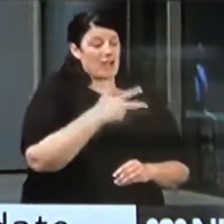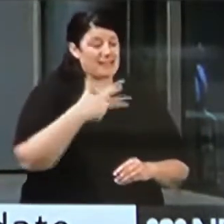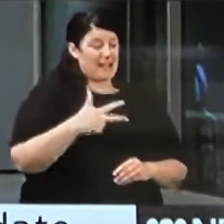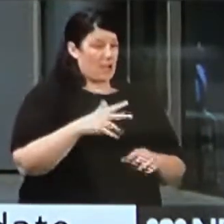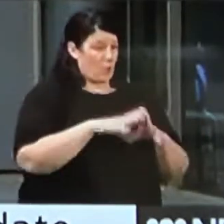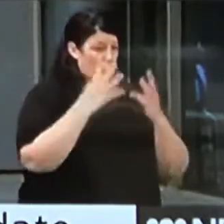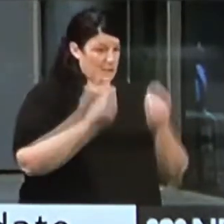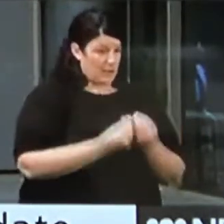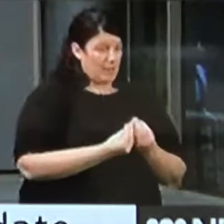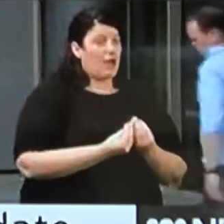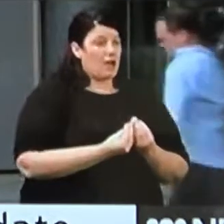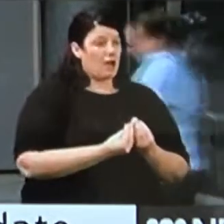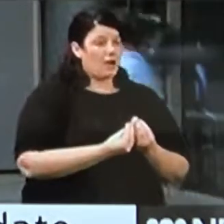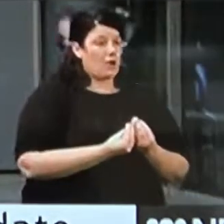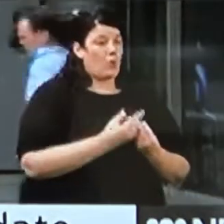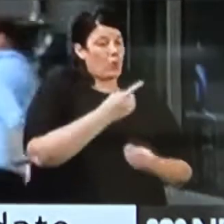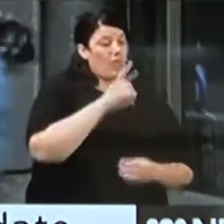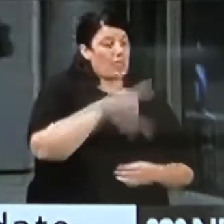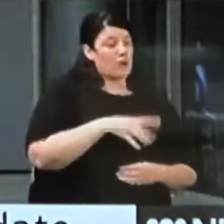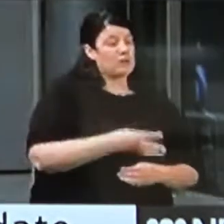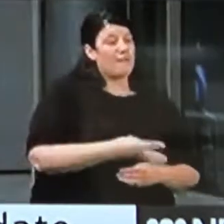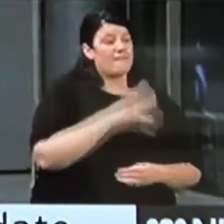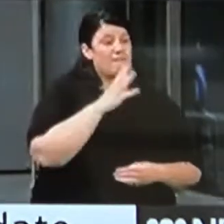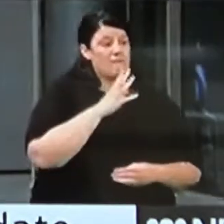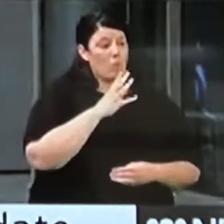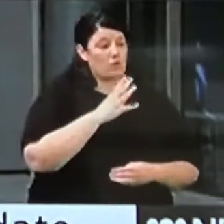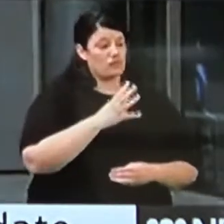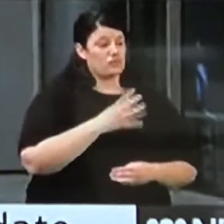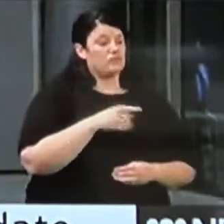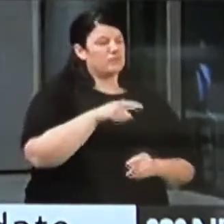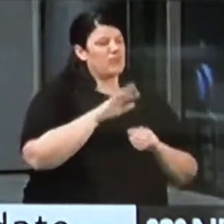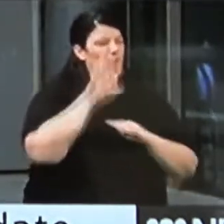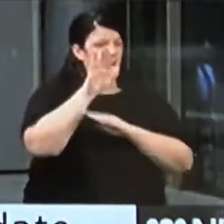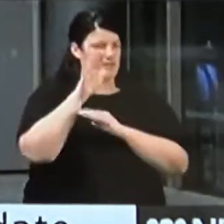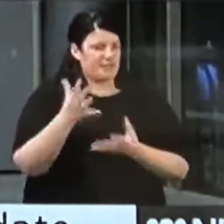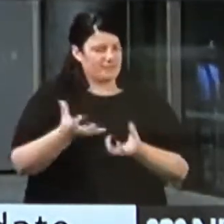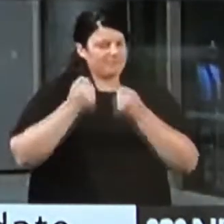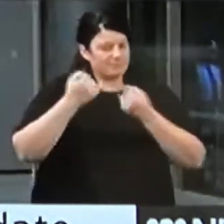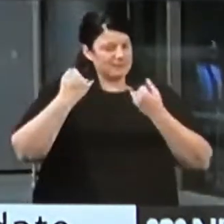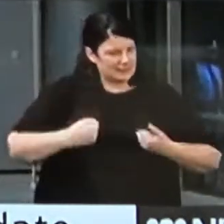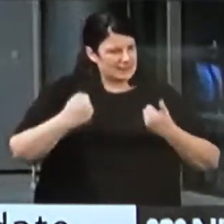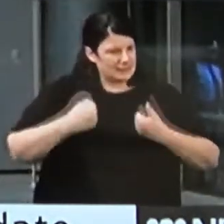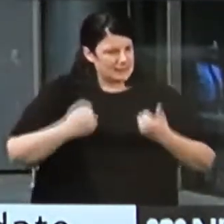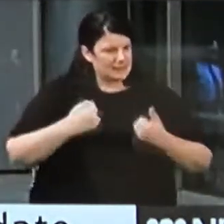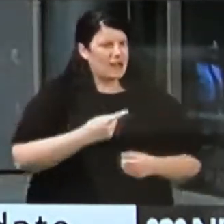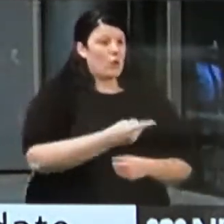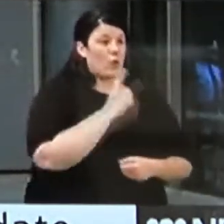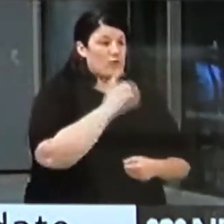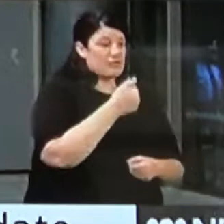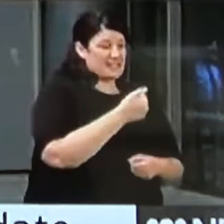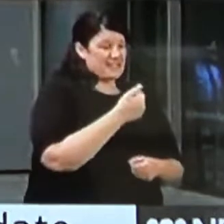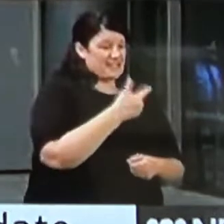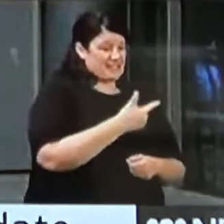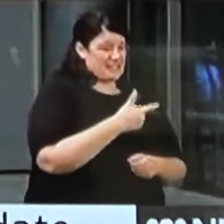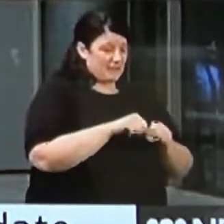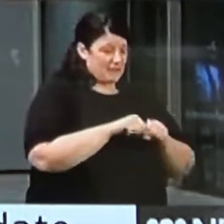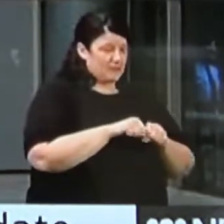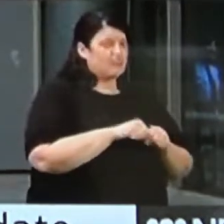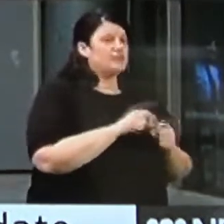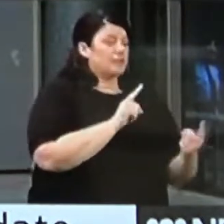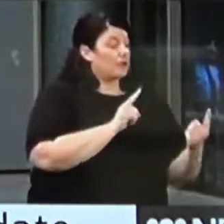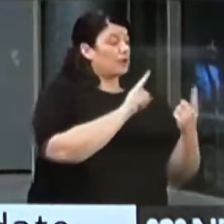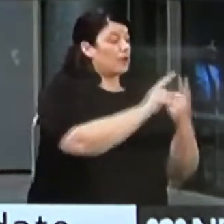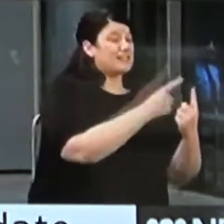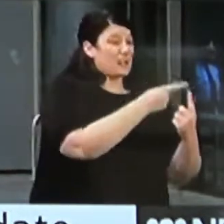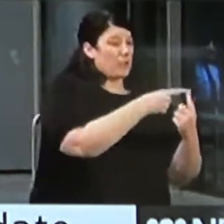2,298 cases, 1,419 have been acquired overseas, 467 were locally acquired from a